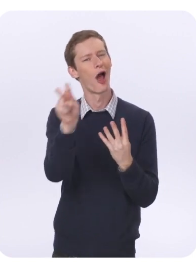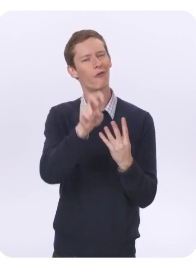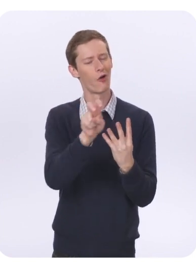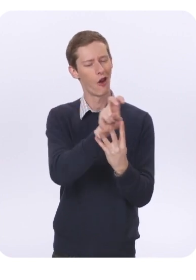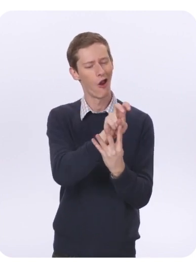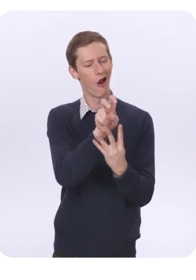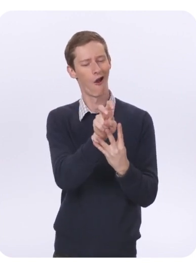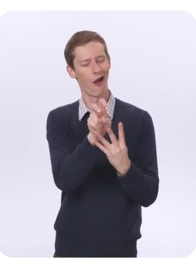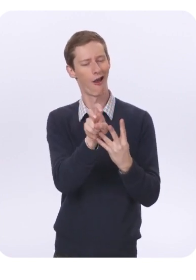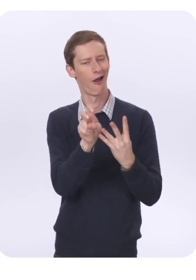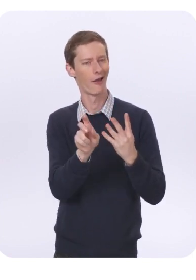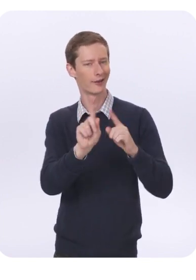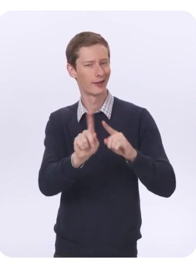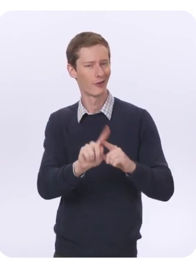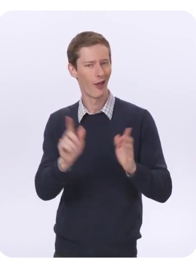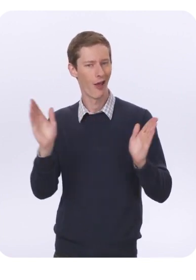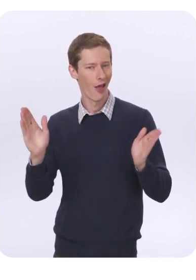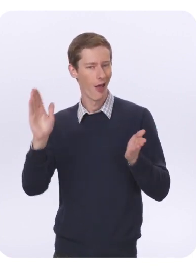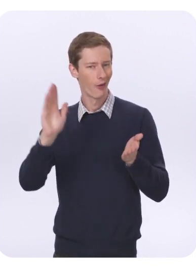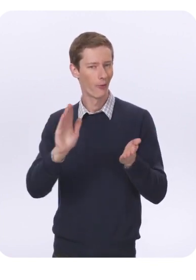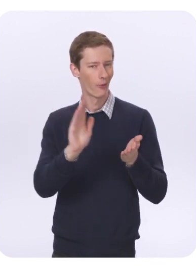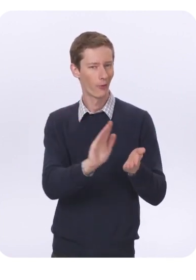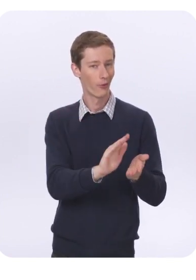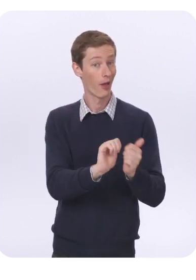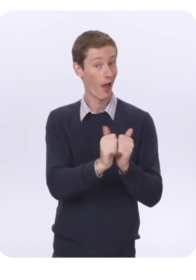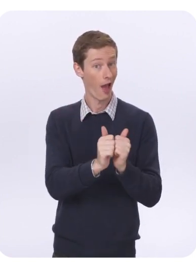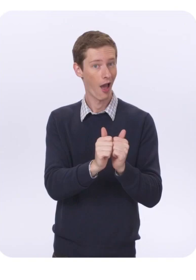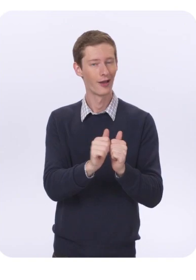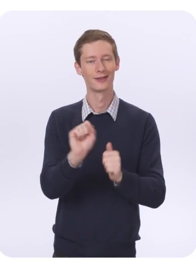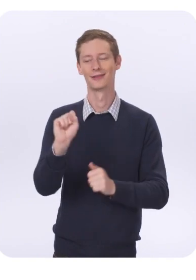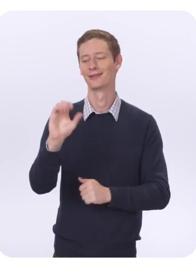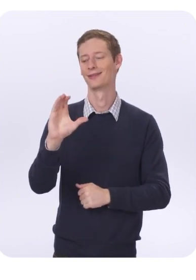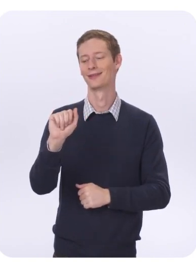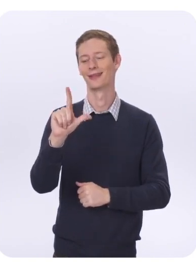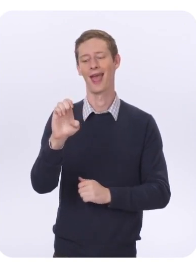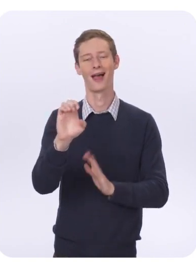and experience them yourself by using the Scalevator.